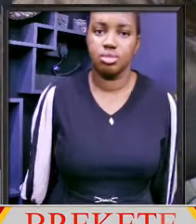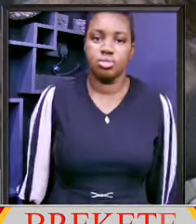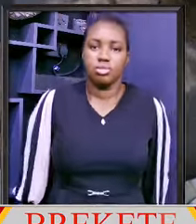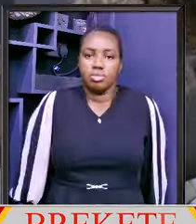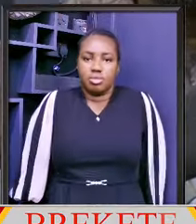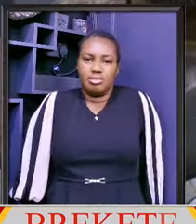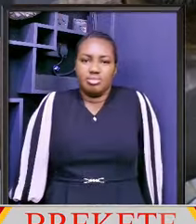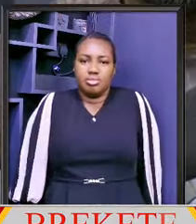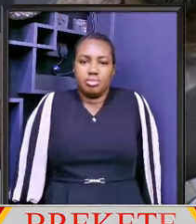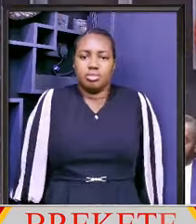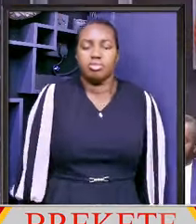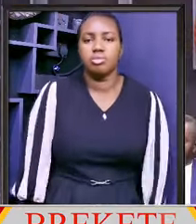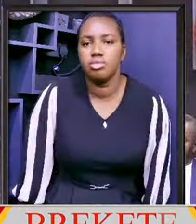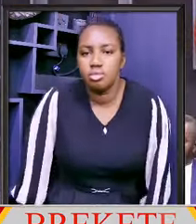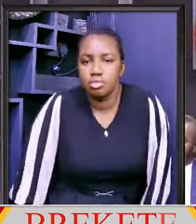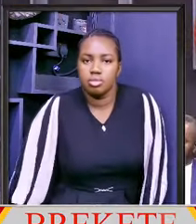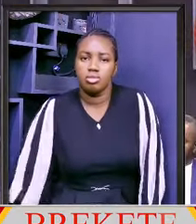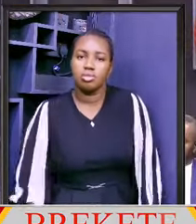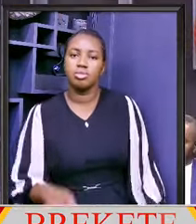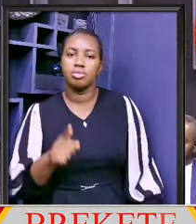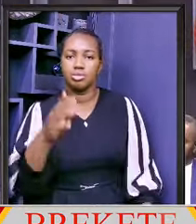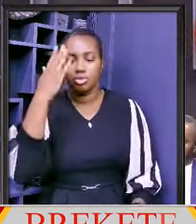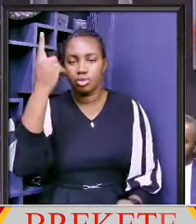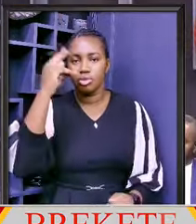now and they start him. Thank you very much. So